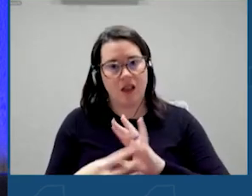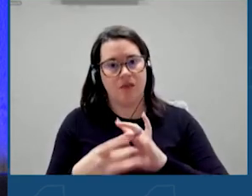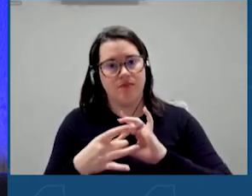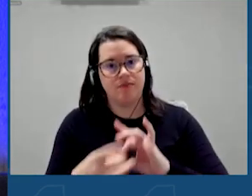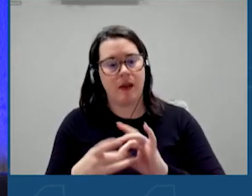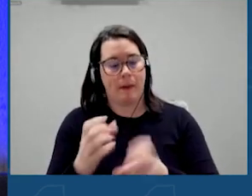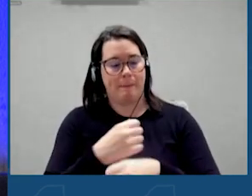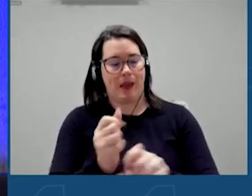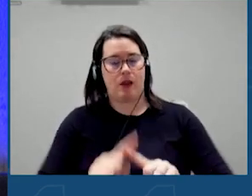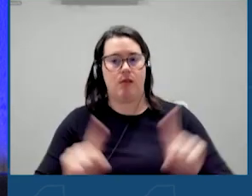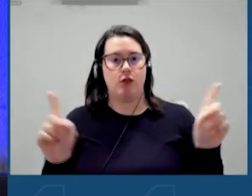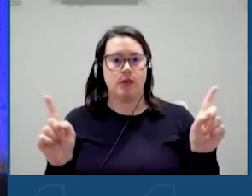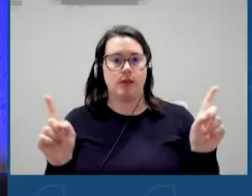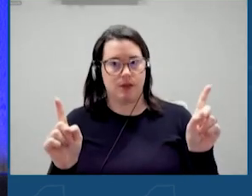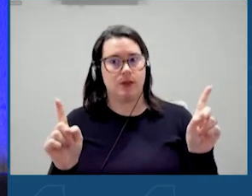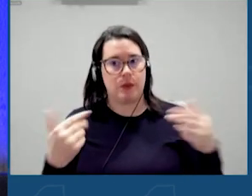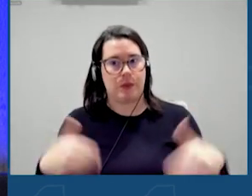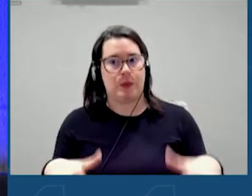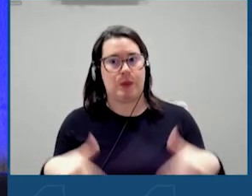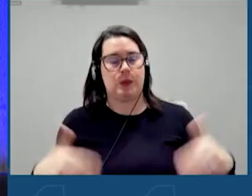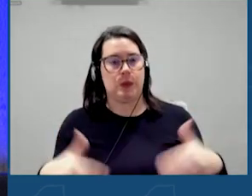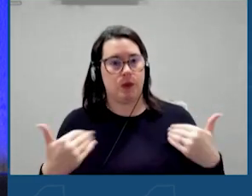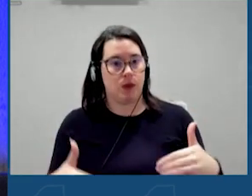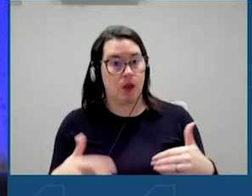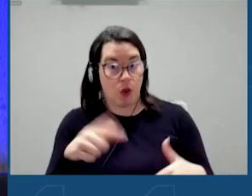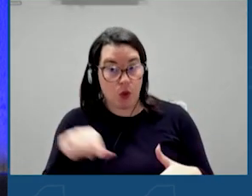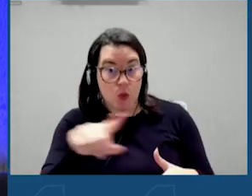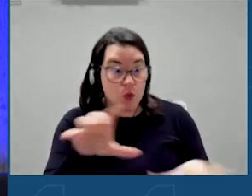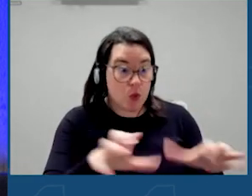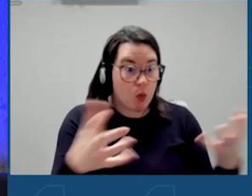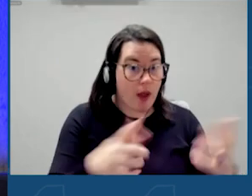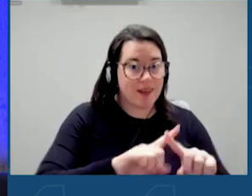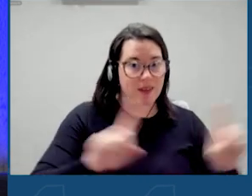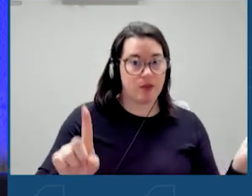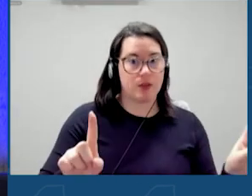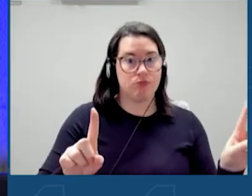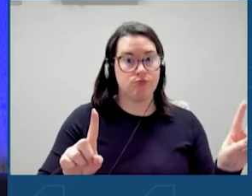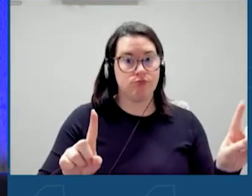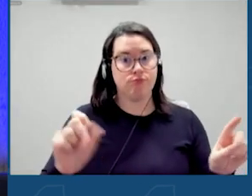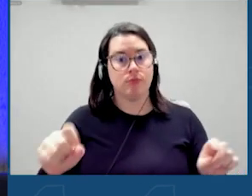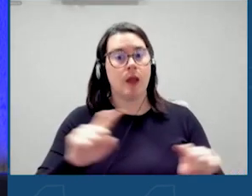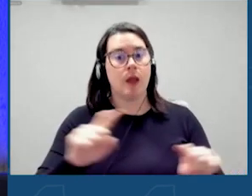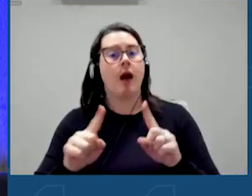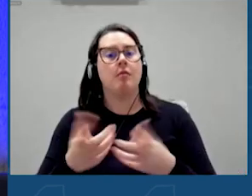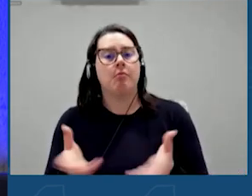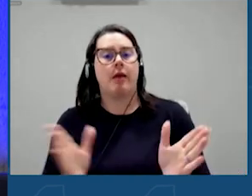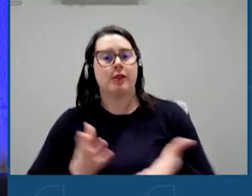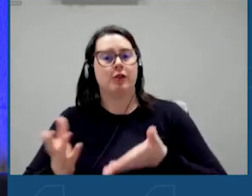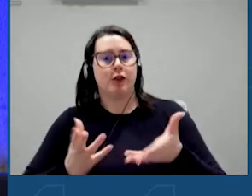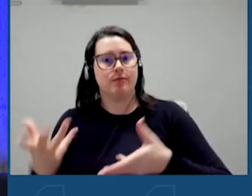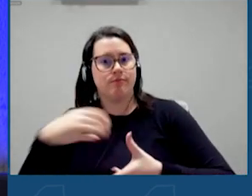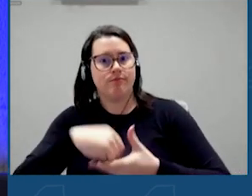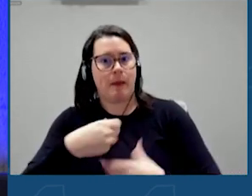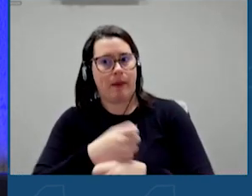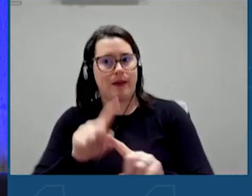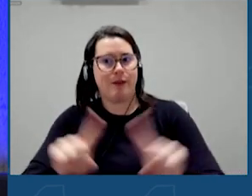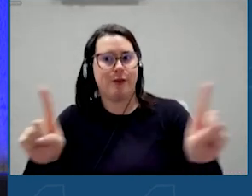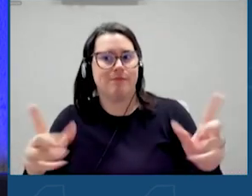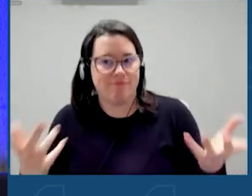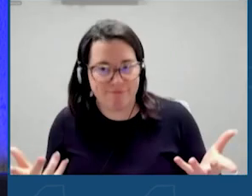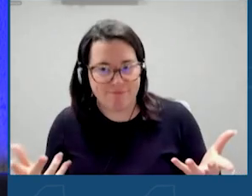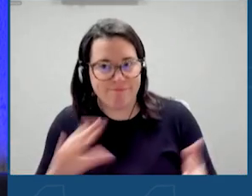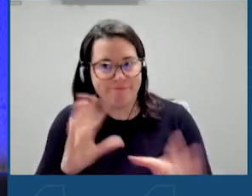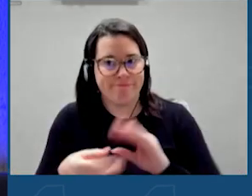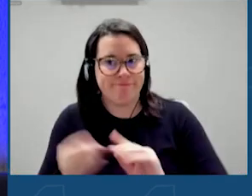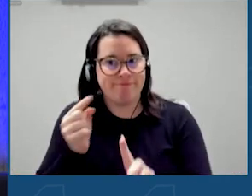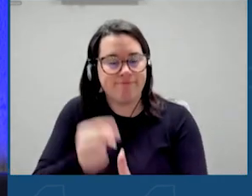making a difference, because that's, to me, what you do, but it's also what public service is all about. In fact, I began last year's State of the State address